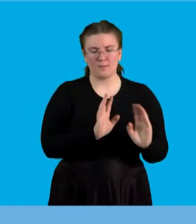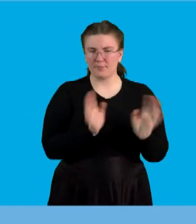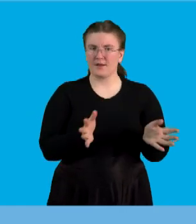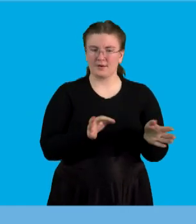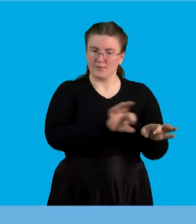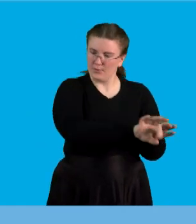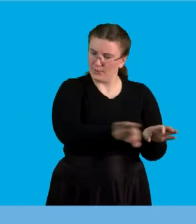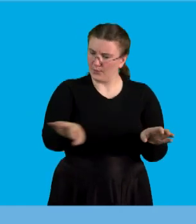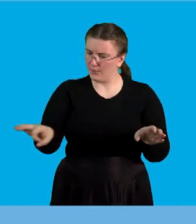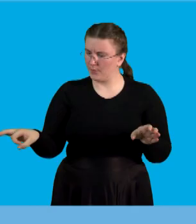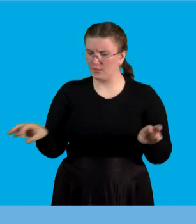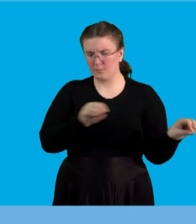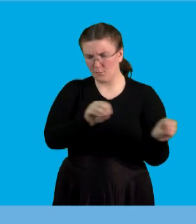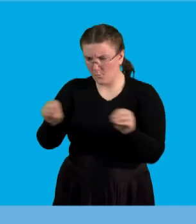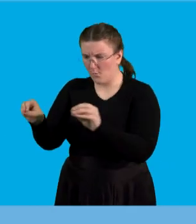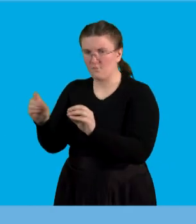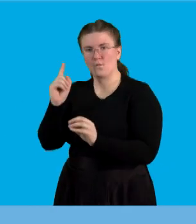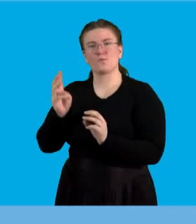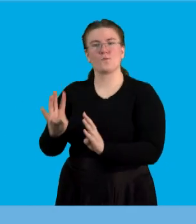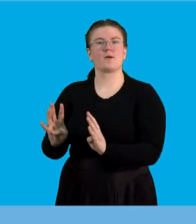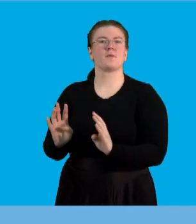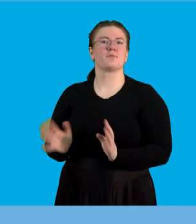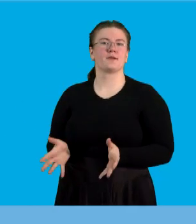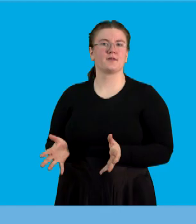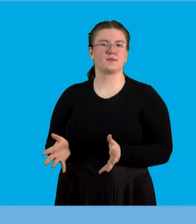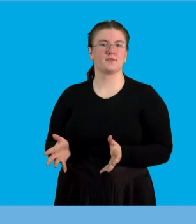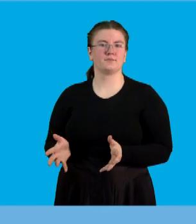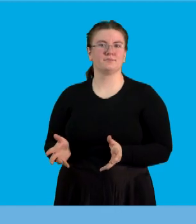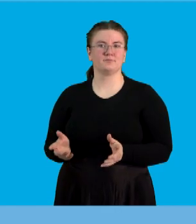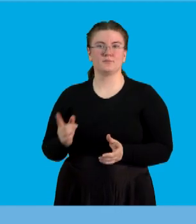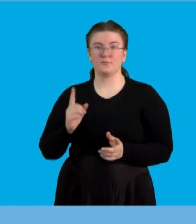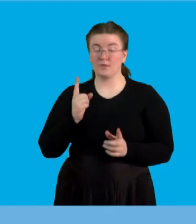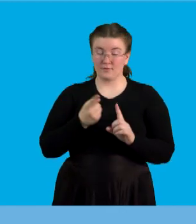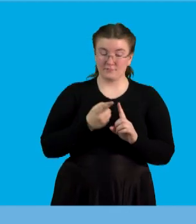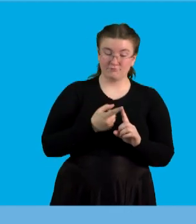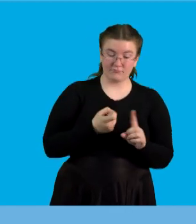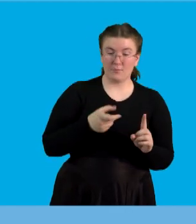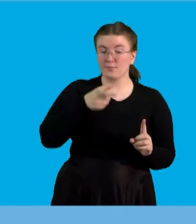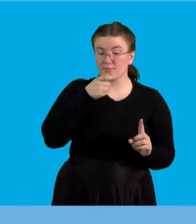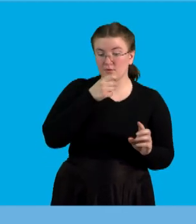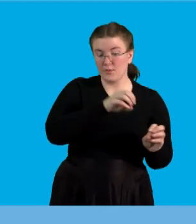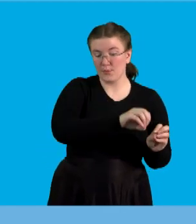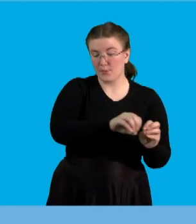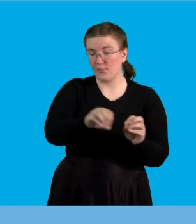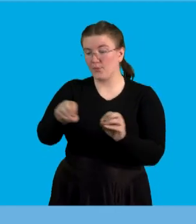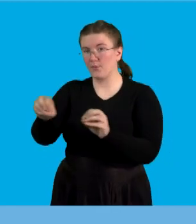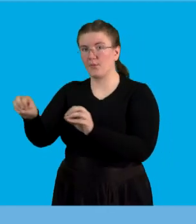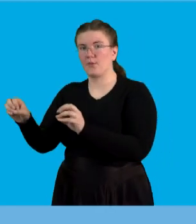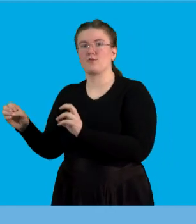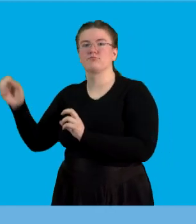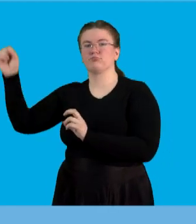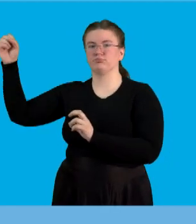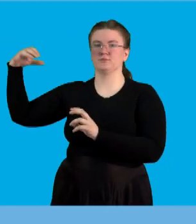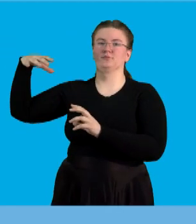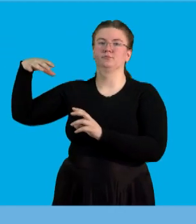into back to the cell that we have, or back to the battery that we have, moving in one direction and not going